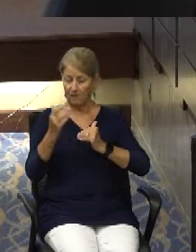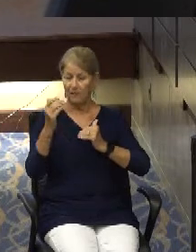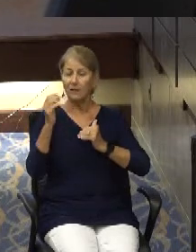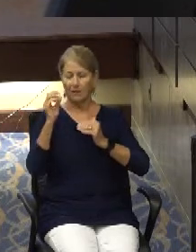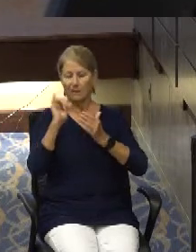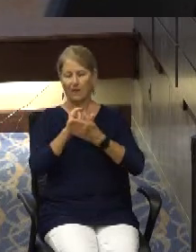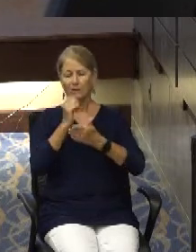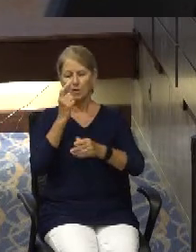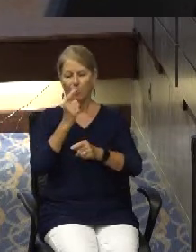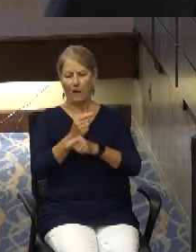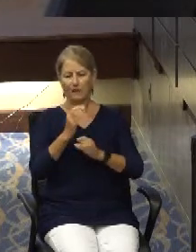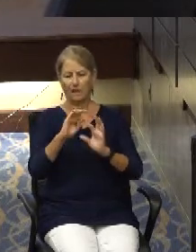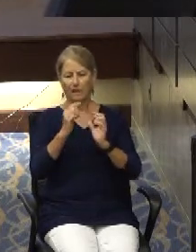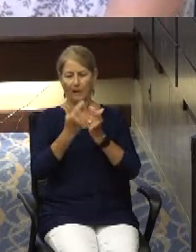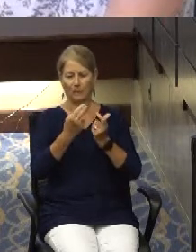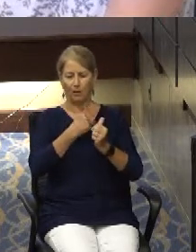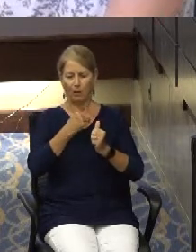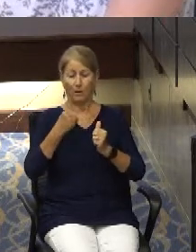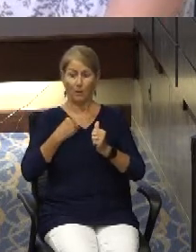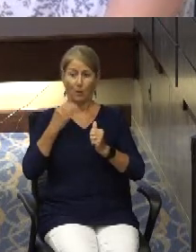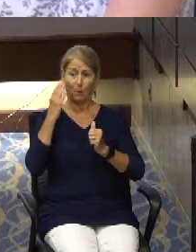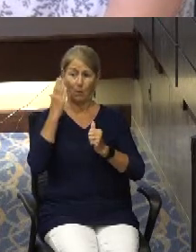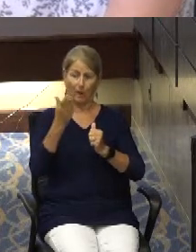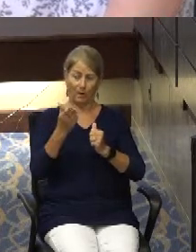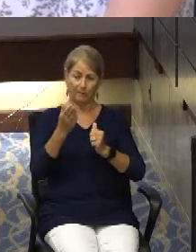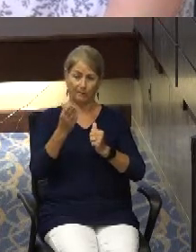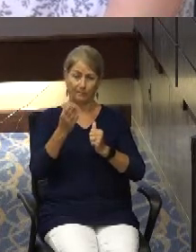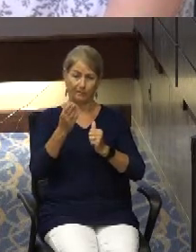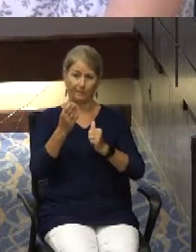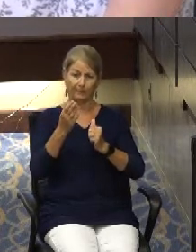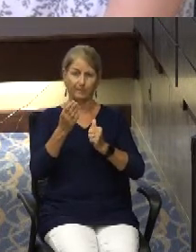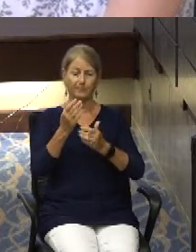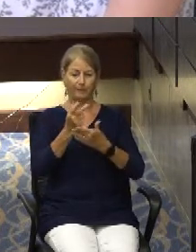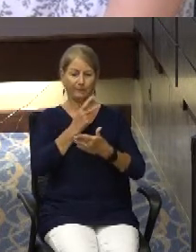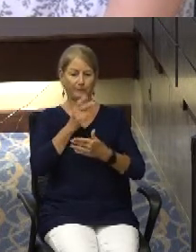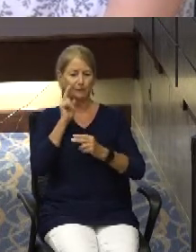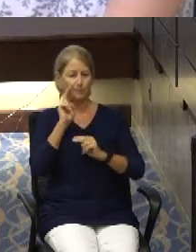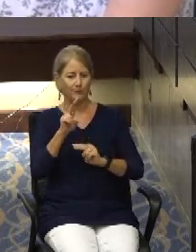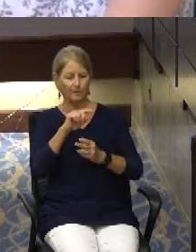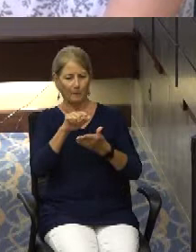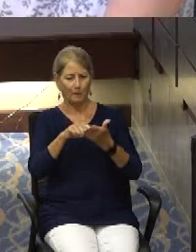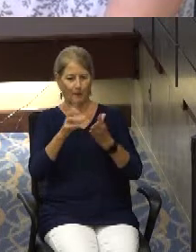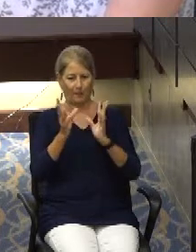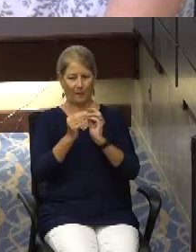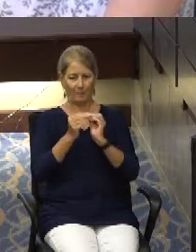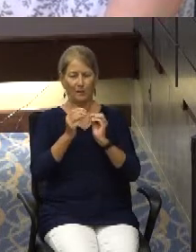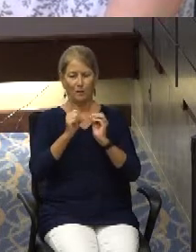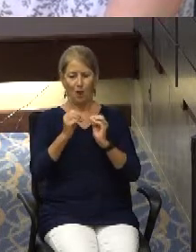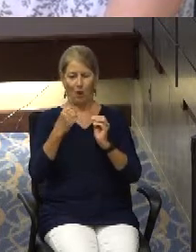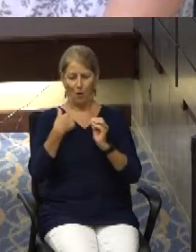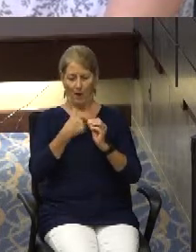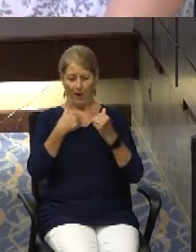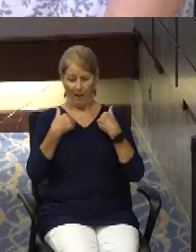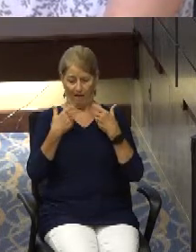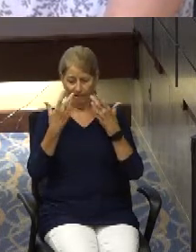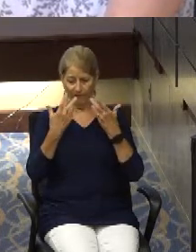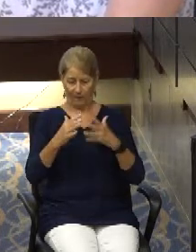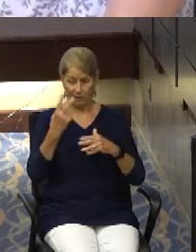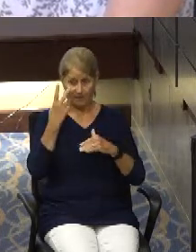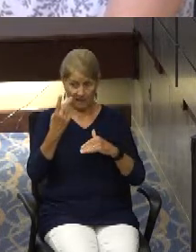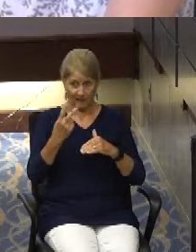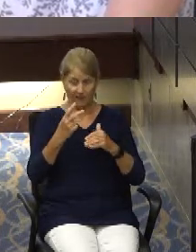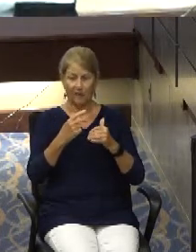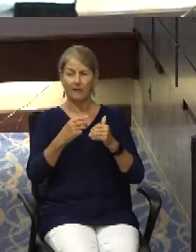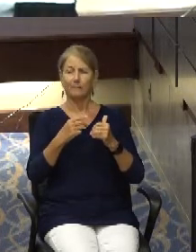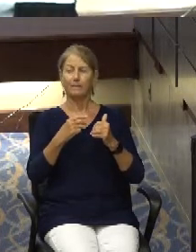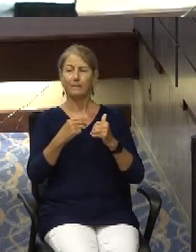Councilmember. We wanted to give you all a preview at this meeting so you would have seen it and gotten to interact with it. Great, yeah.